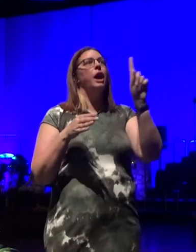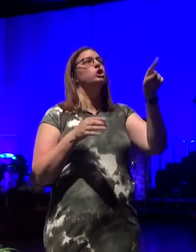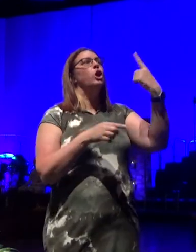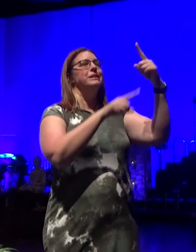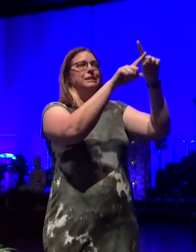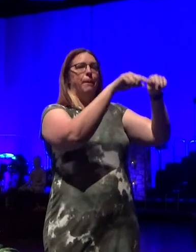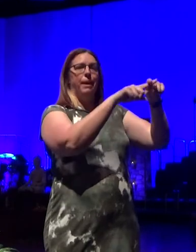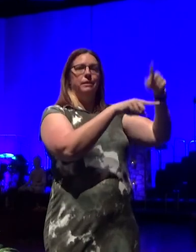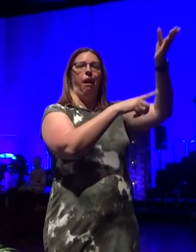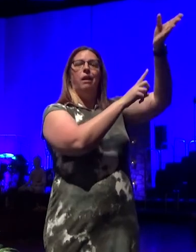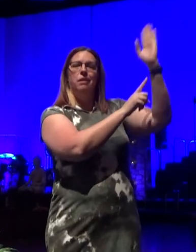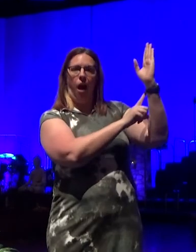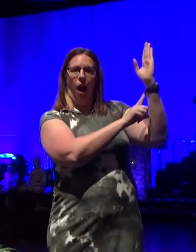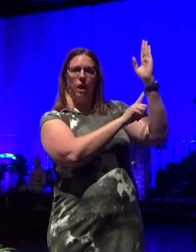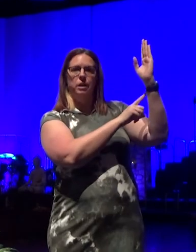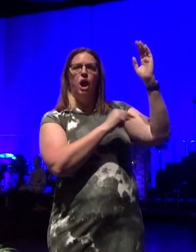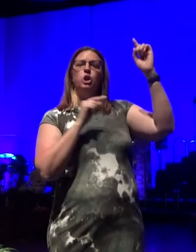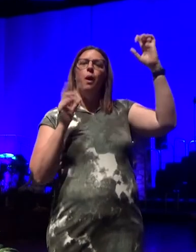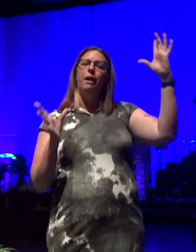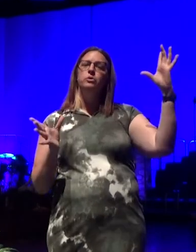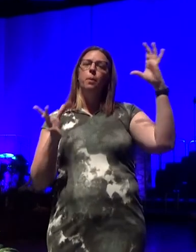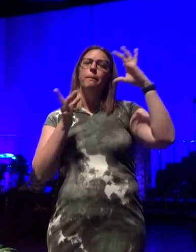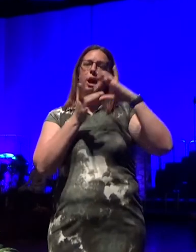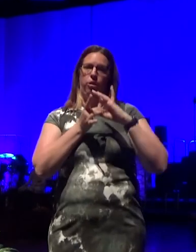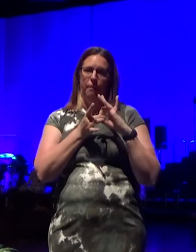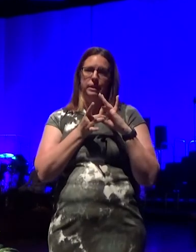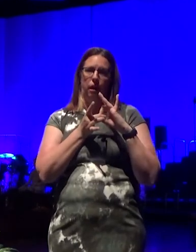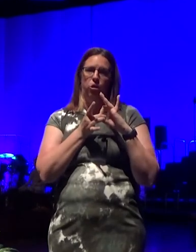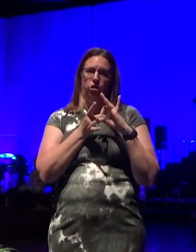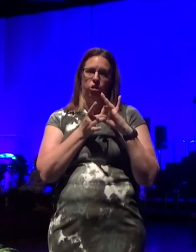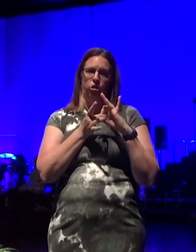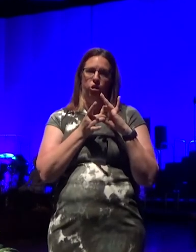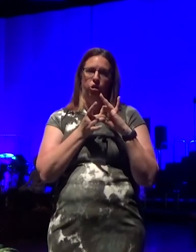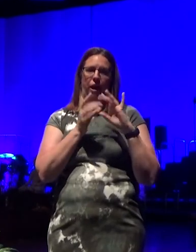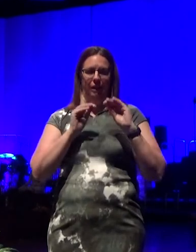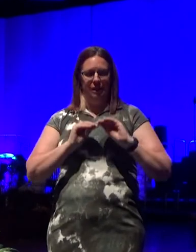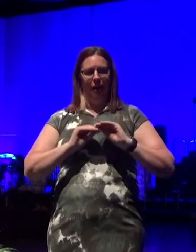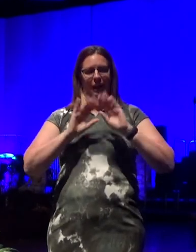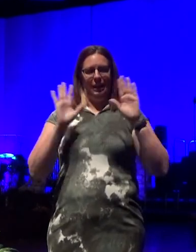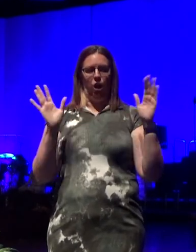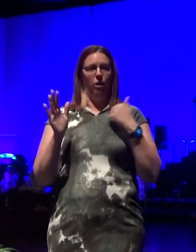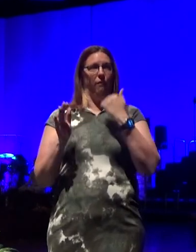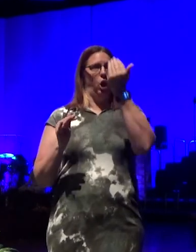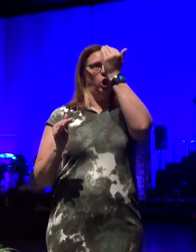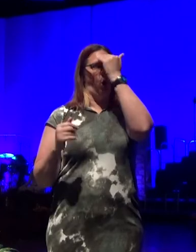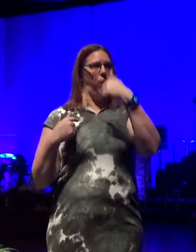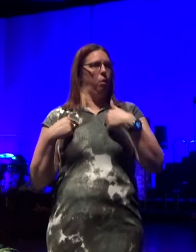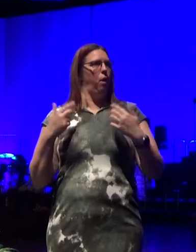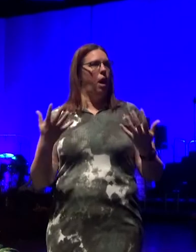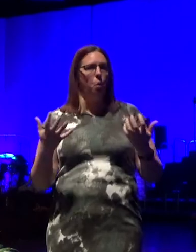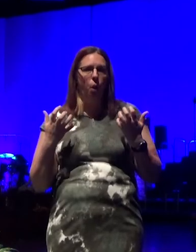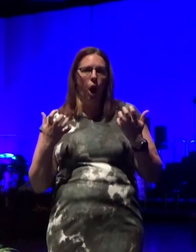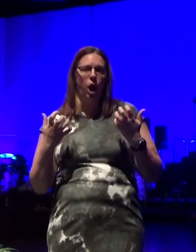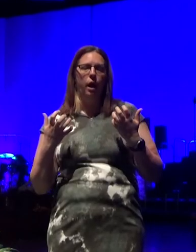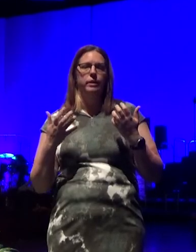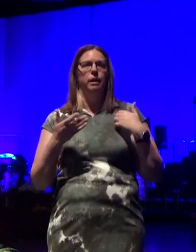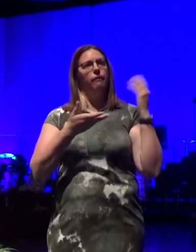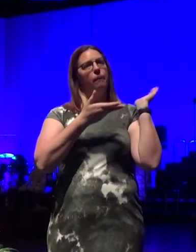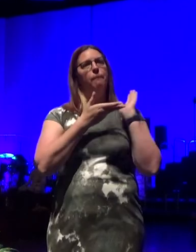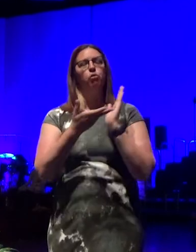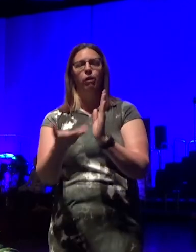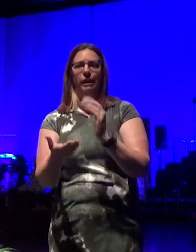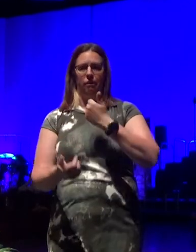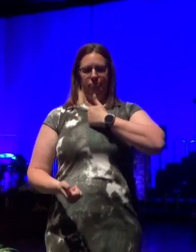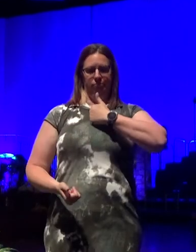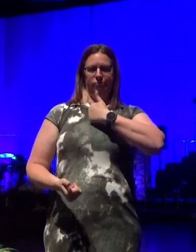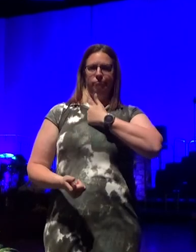together. This clarity about knowing what you want, this boldness to bring forth the best of who you are, when we bring